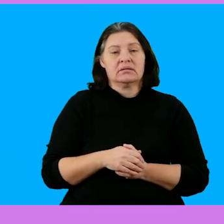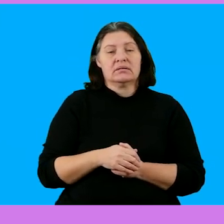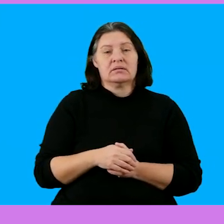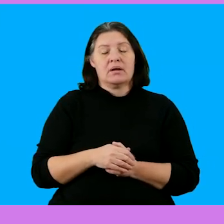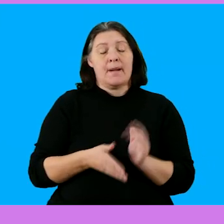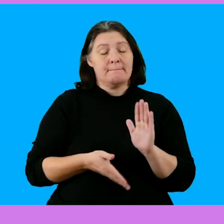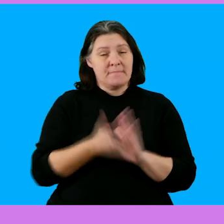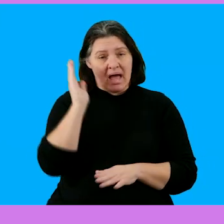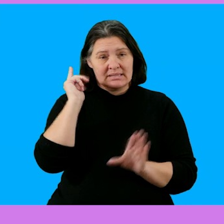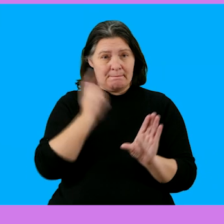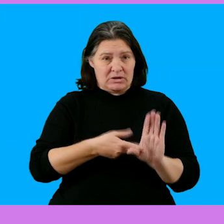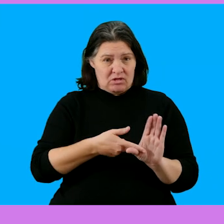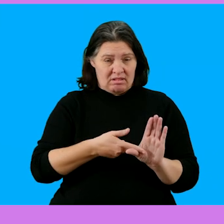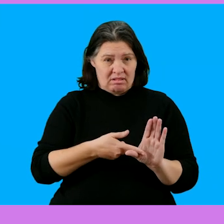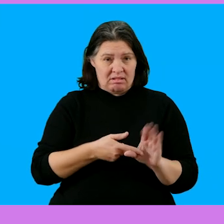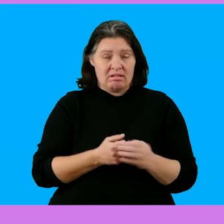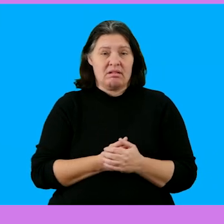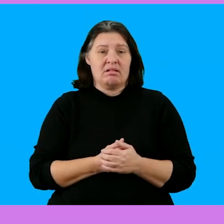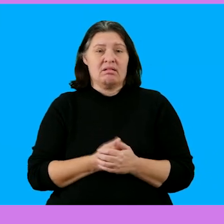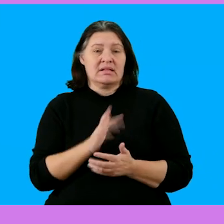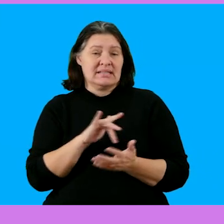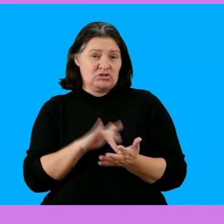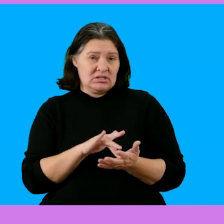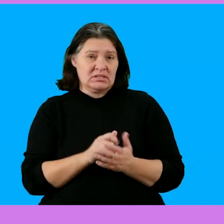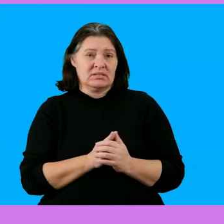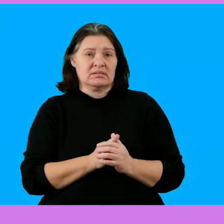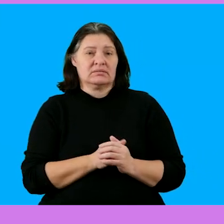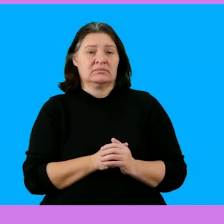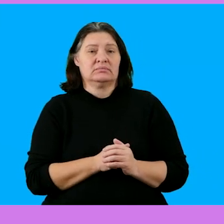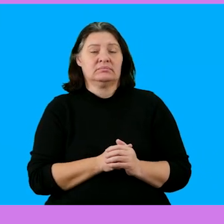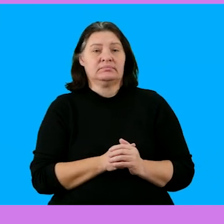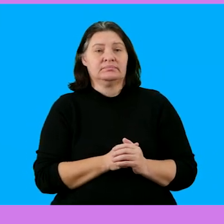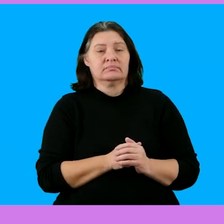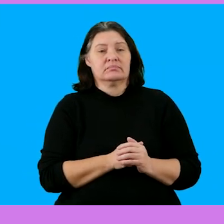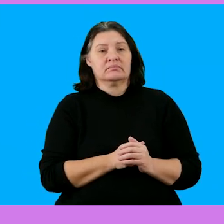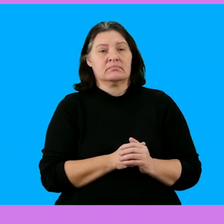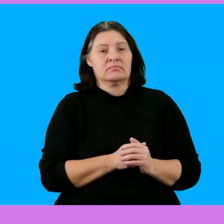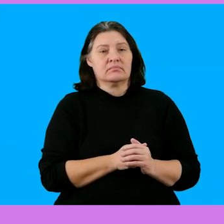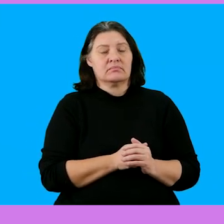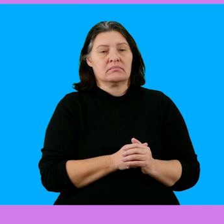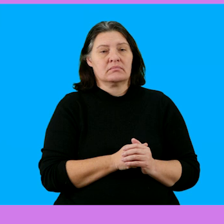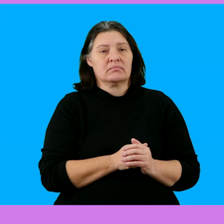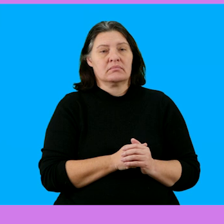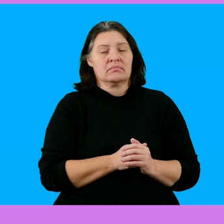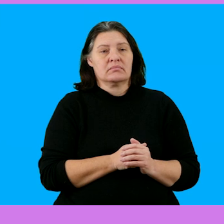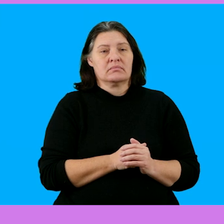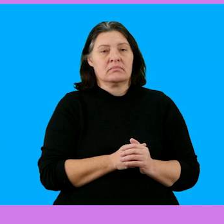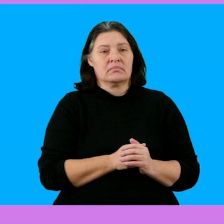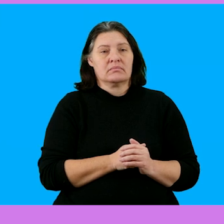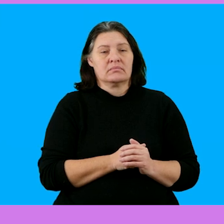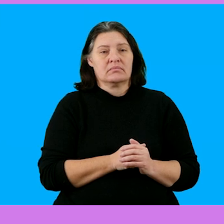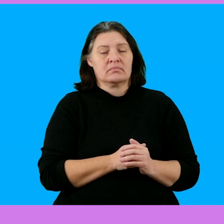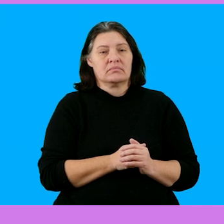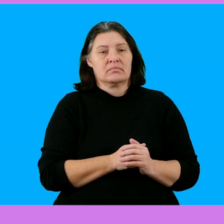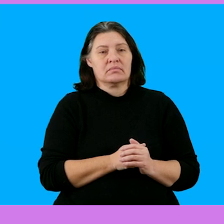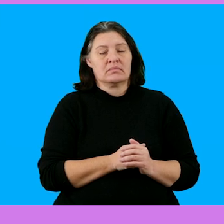you'll pass the petrol site, petrol station for that matter. Okay. Then I first